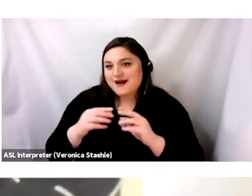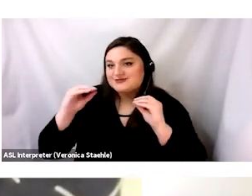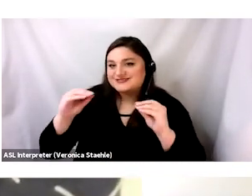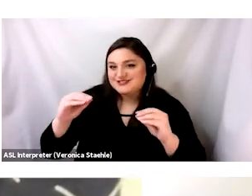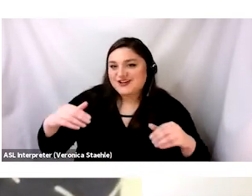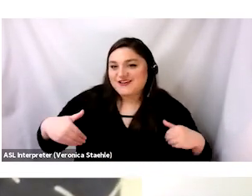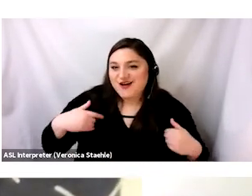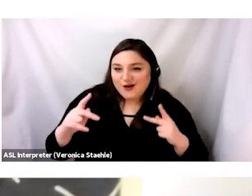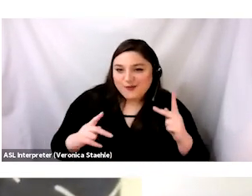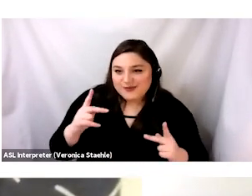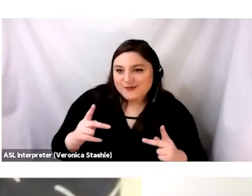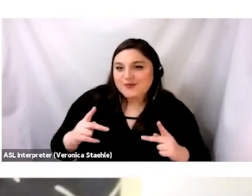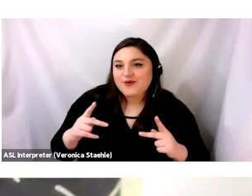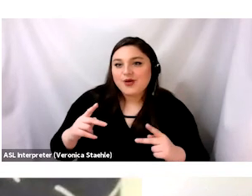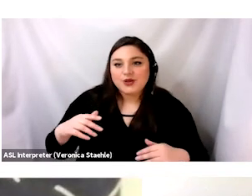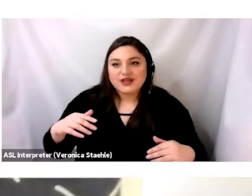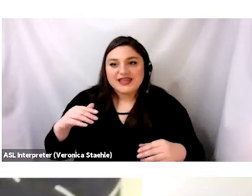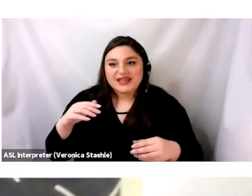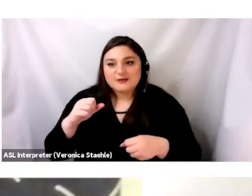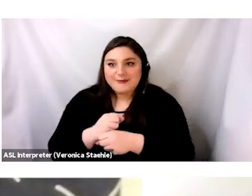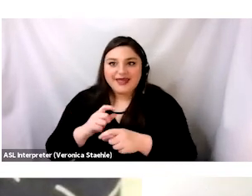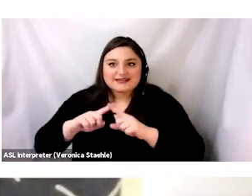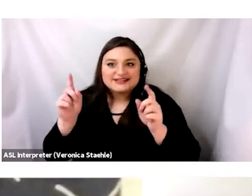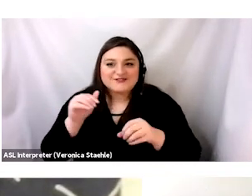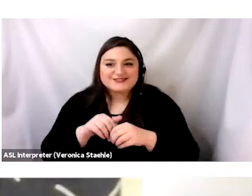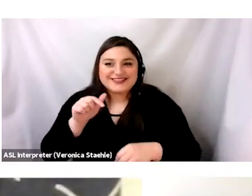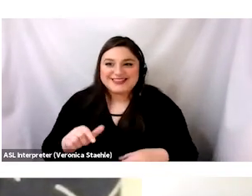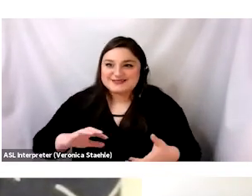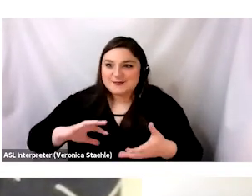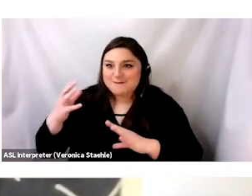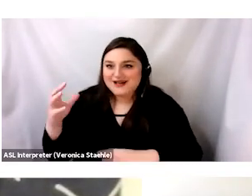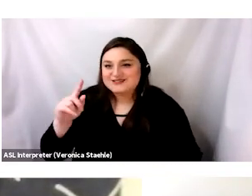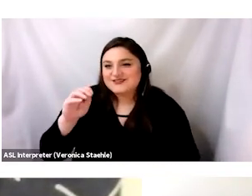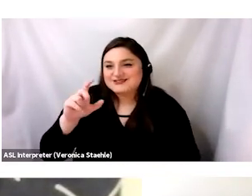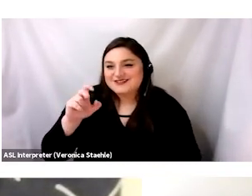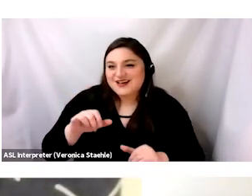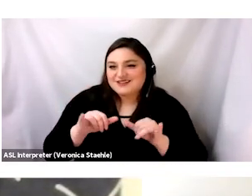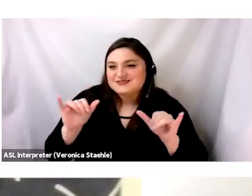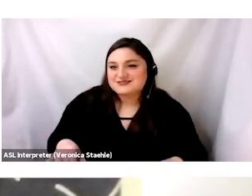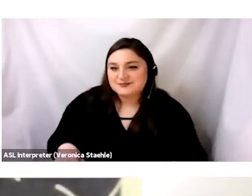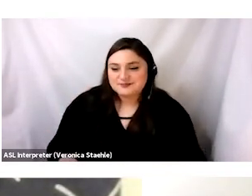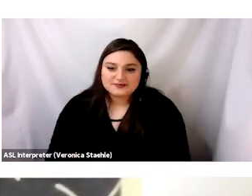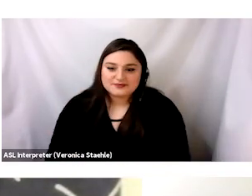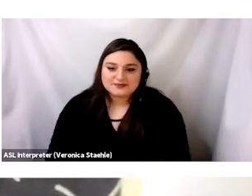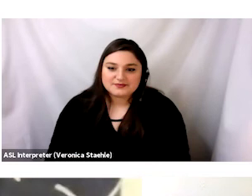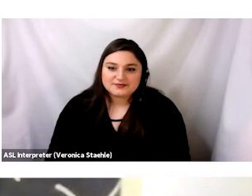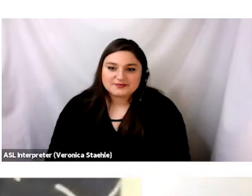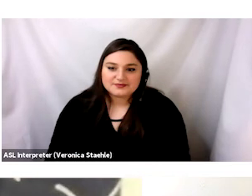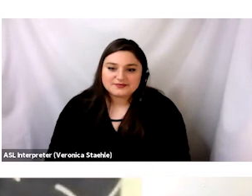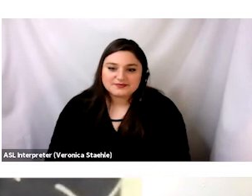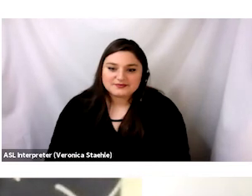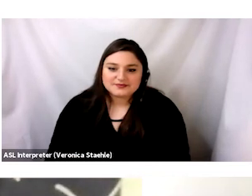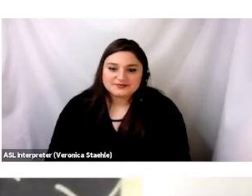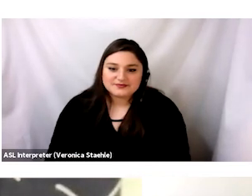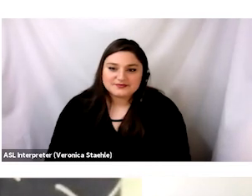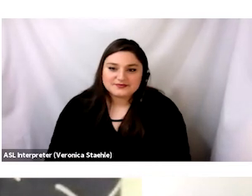educating younger people, kids and youth, would make a difference in this mess of a textile system? Sha'Mira, do you want to start